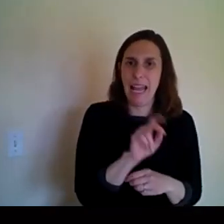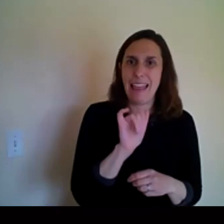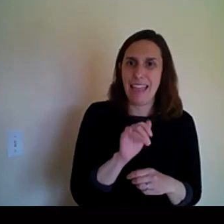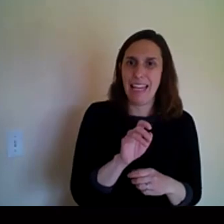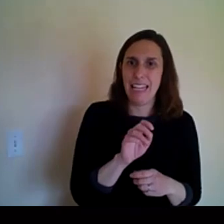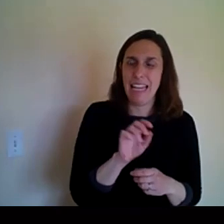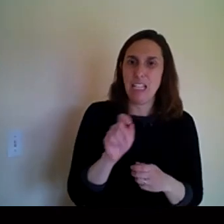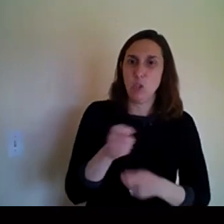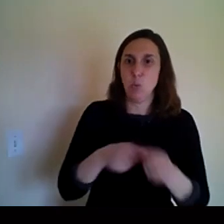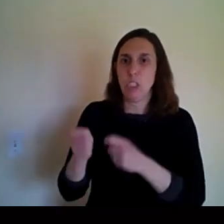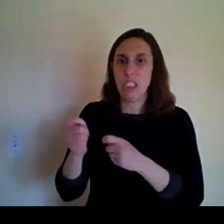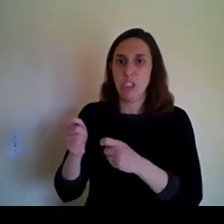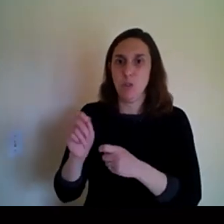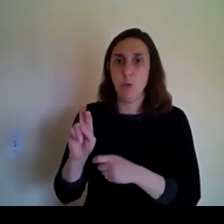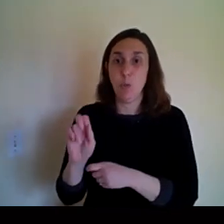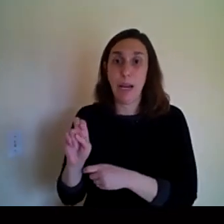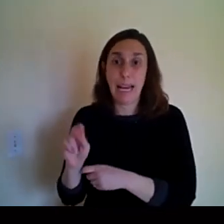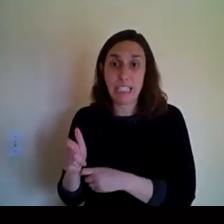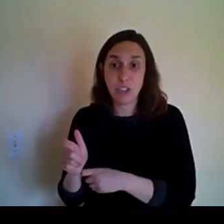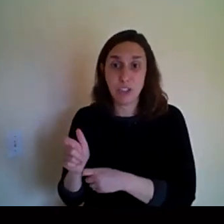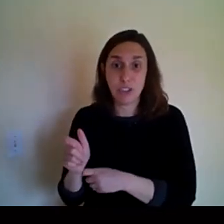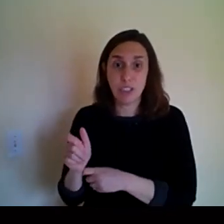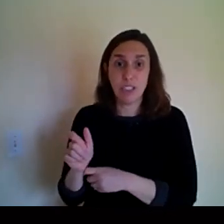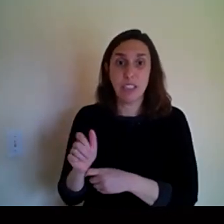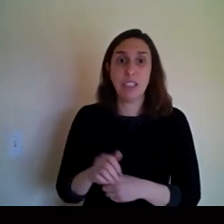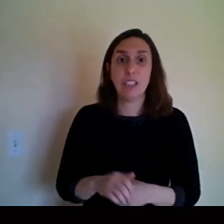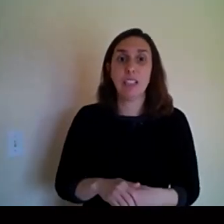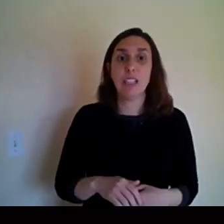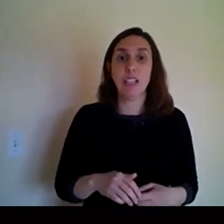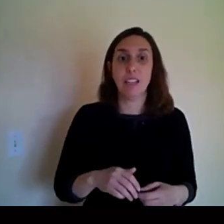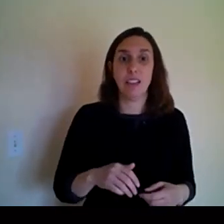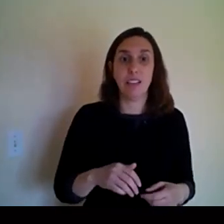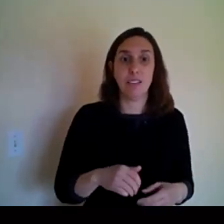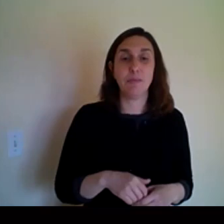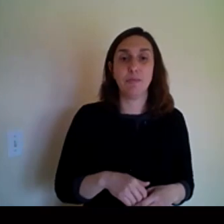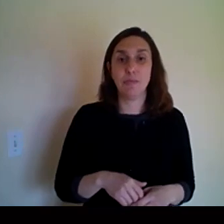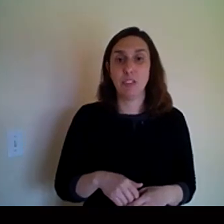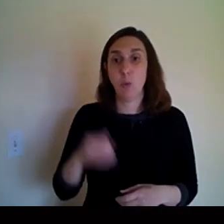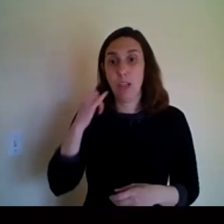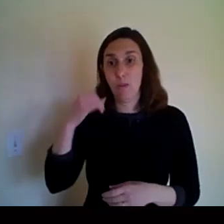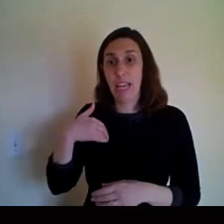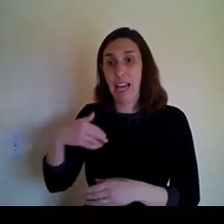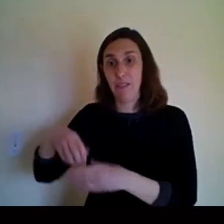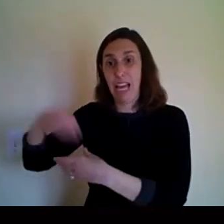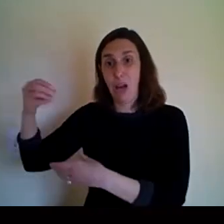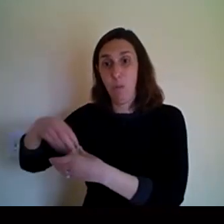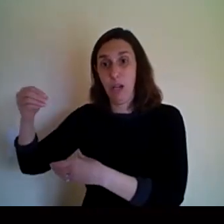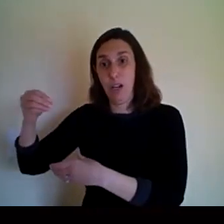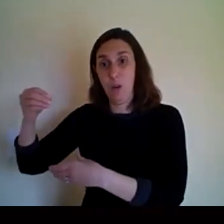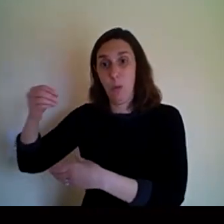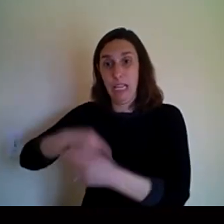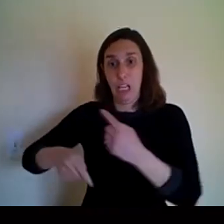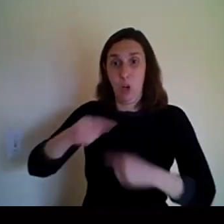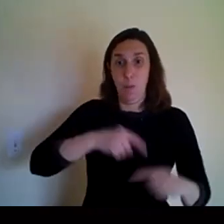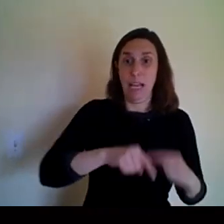It undoes what our function did so that whatever our output was, we can go back to our input. We